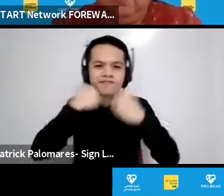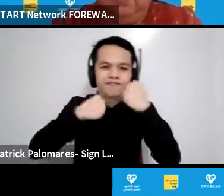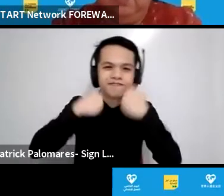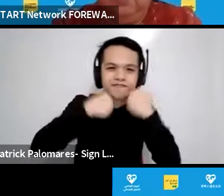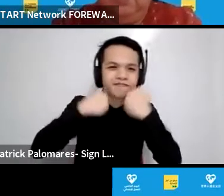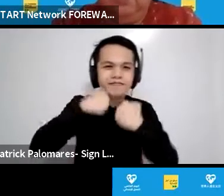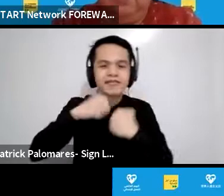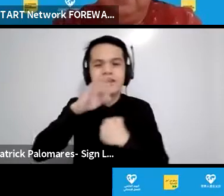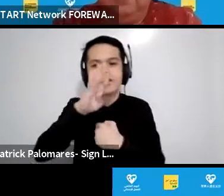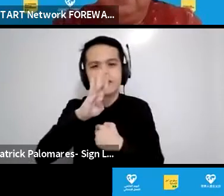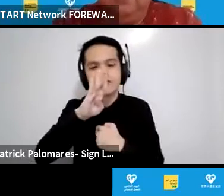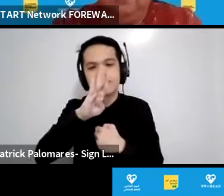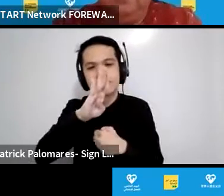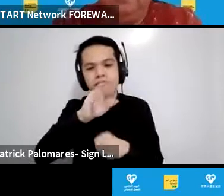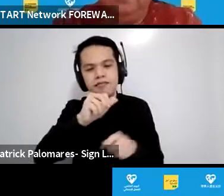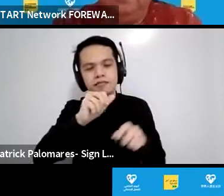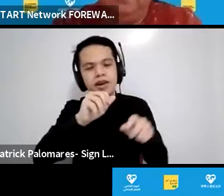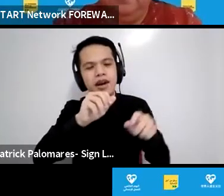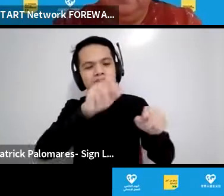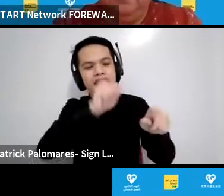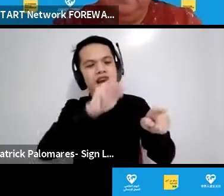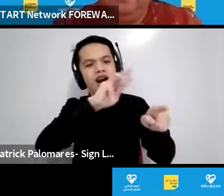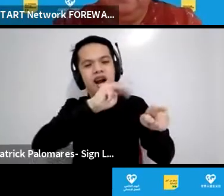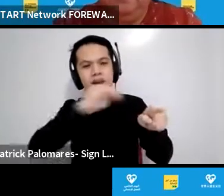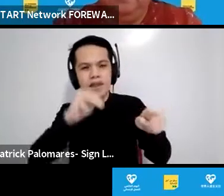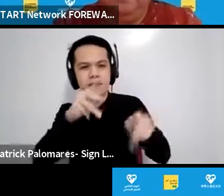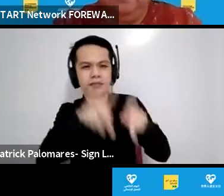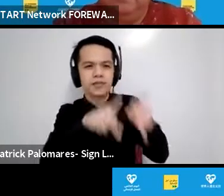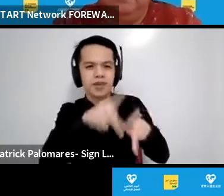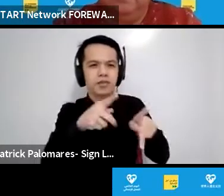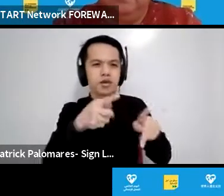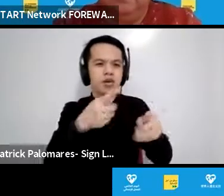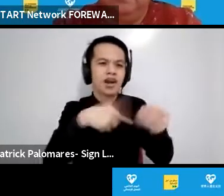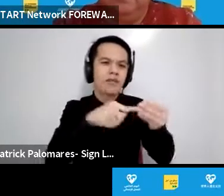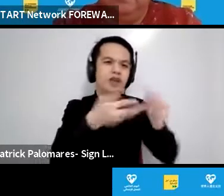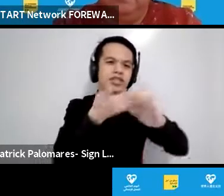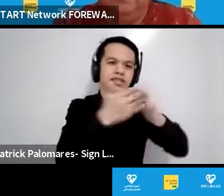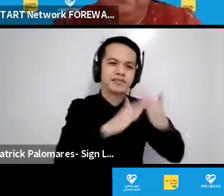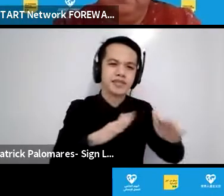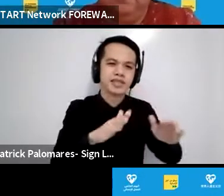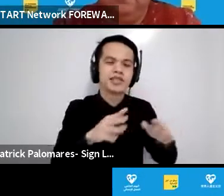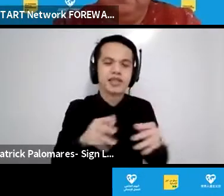the Bangsamoro people in terms of peace building. So Oxfam is